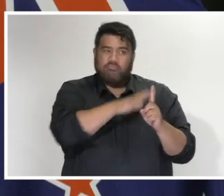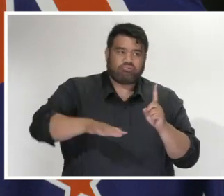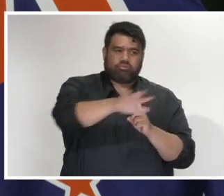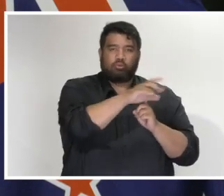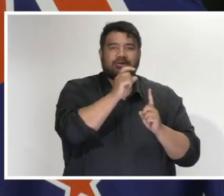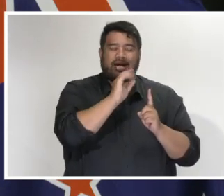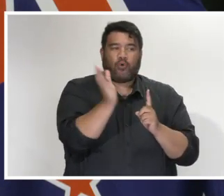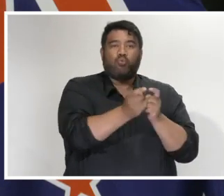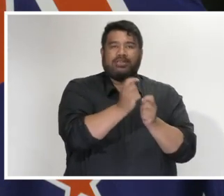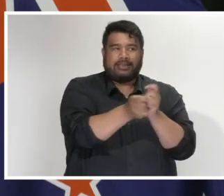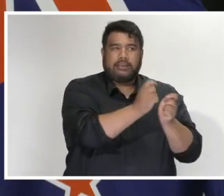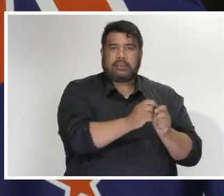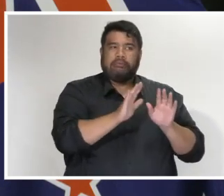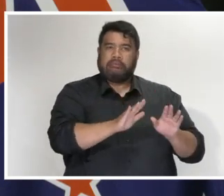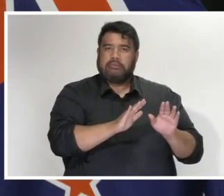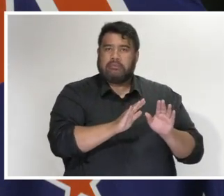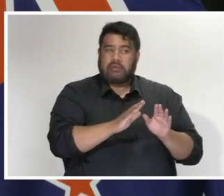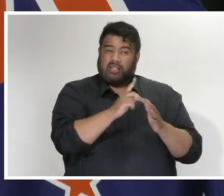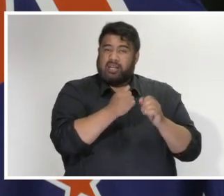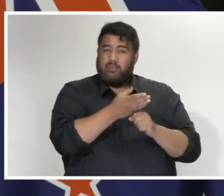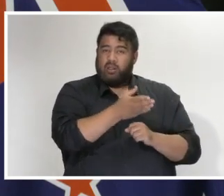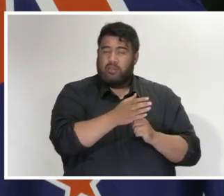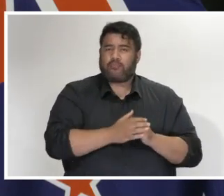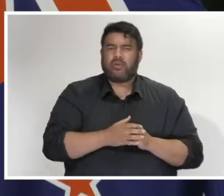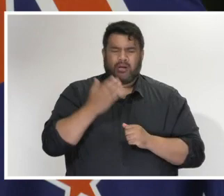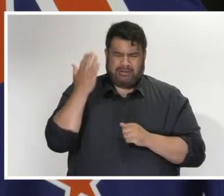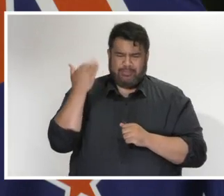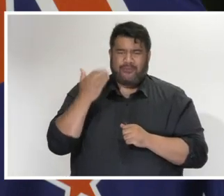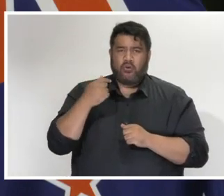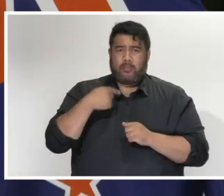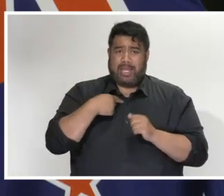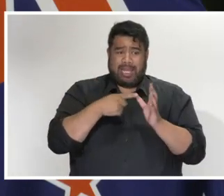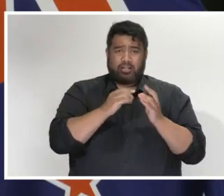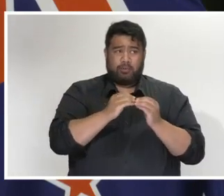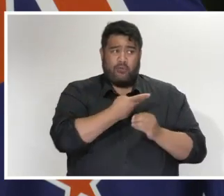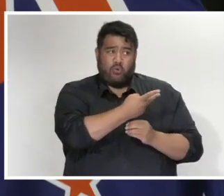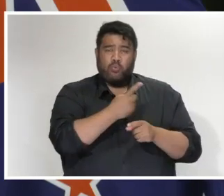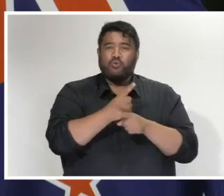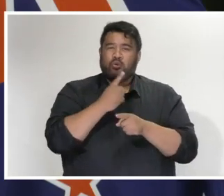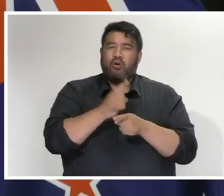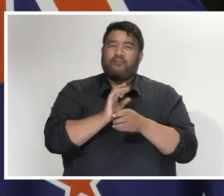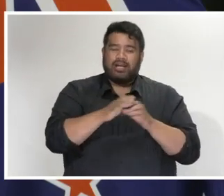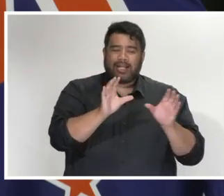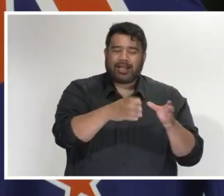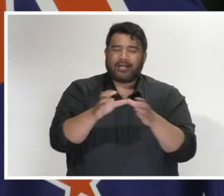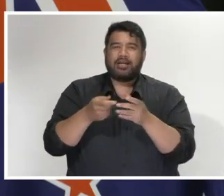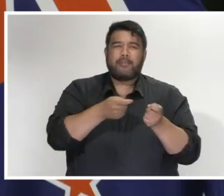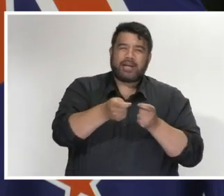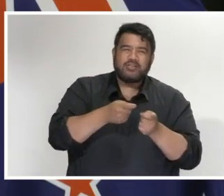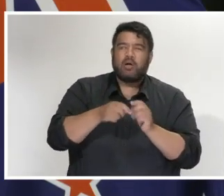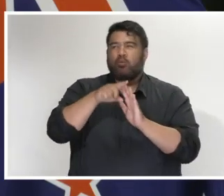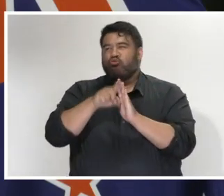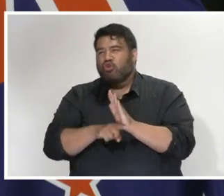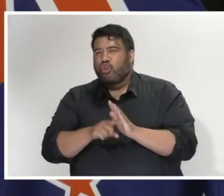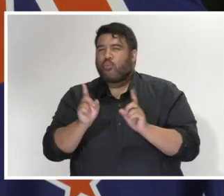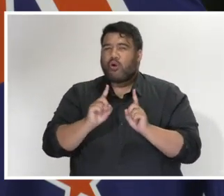asymptomatic. So that's an example of where that's being used. The Director General and I were talking a little bit about clusters, cluster management and cluster protocols before this